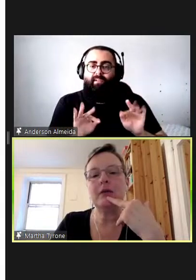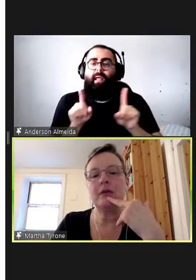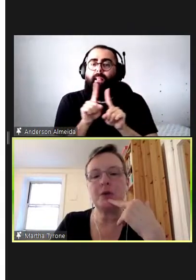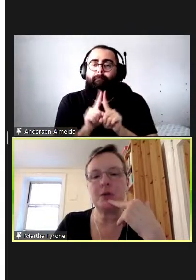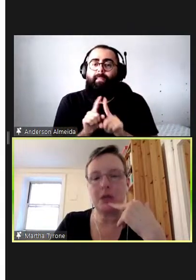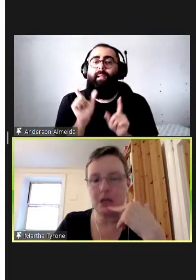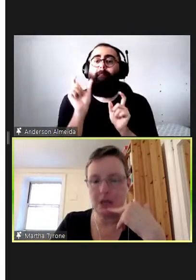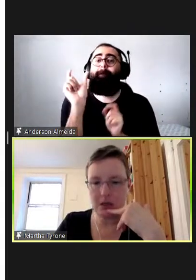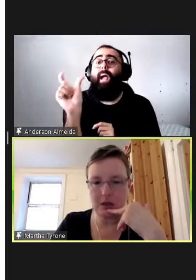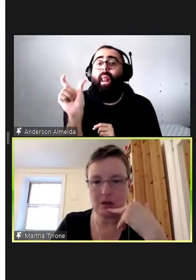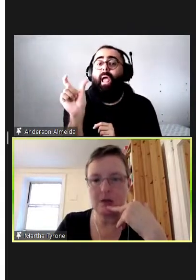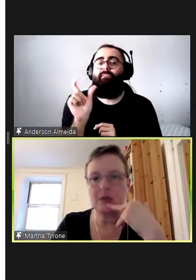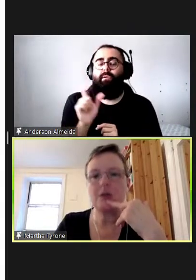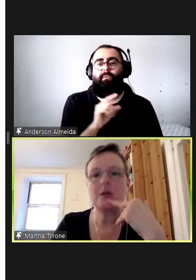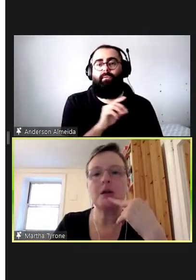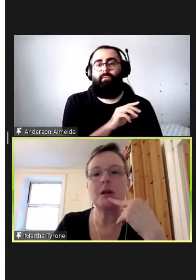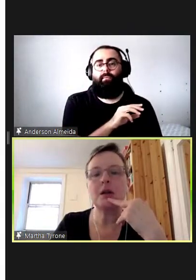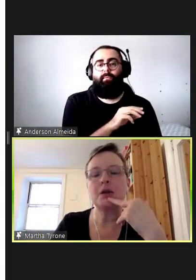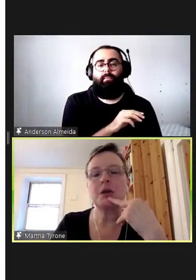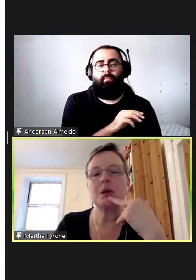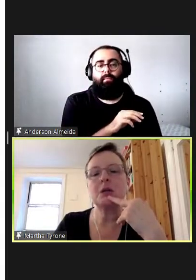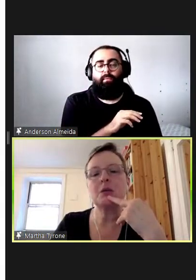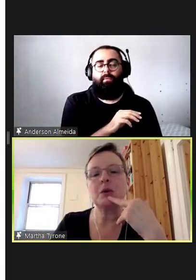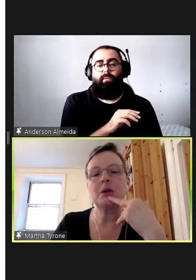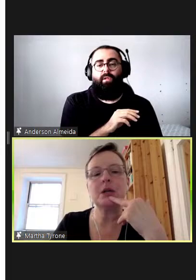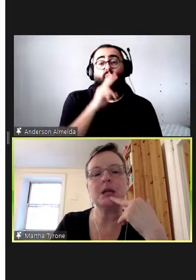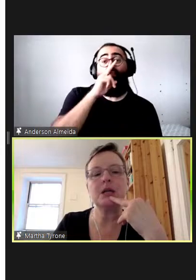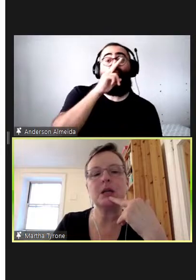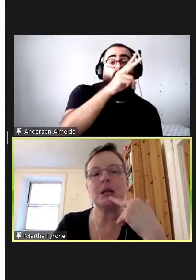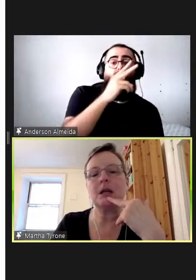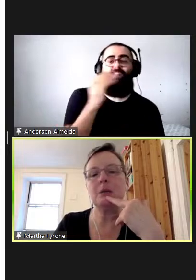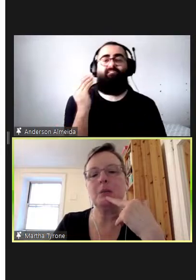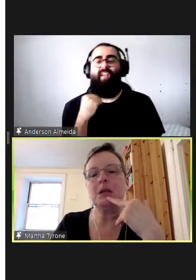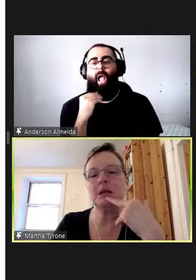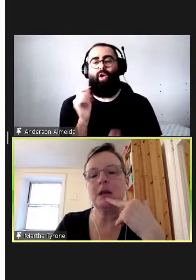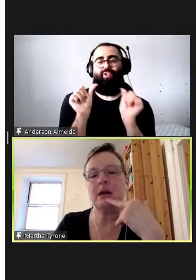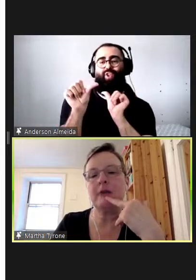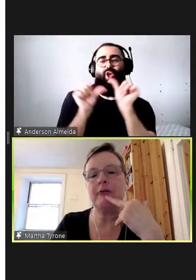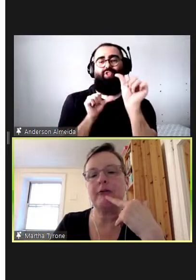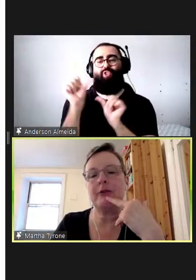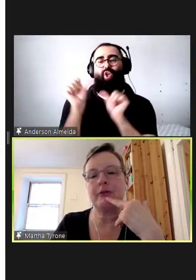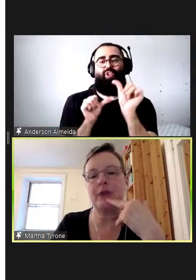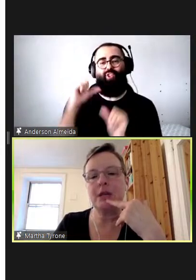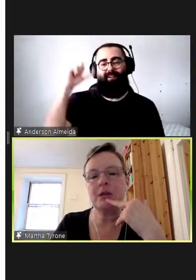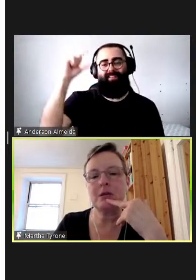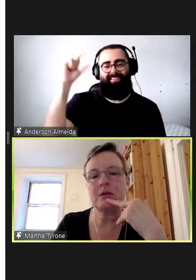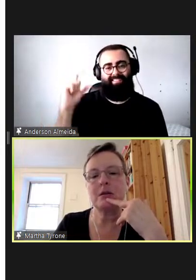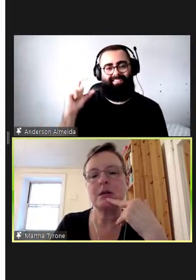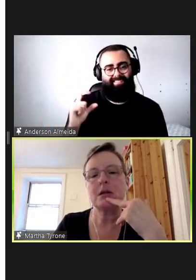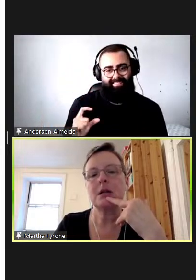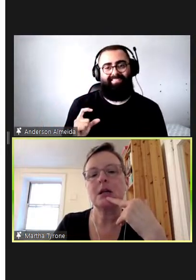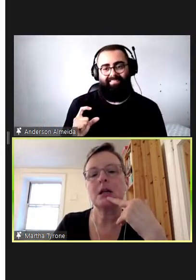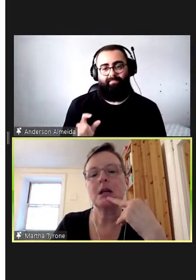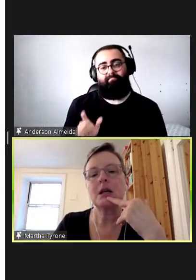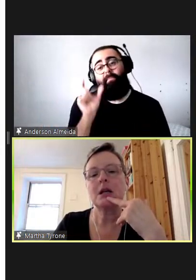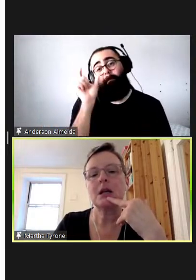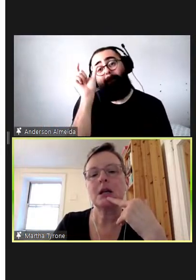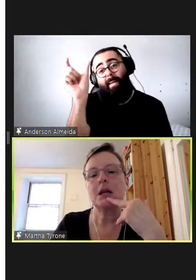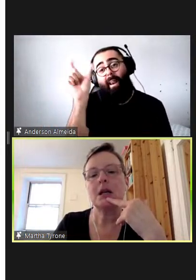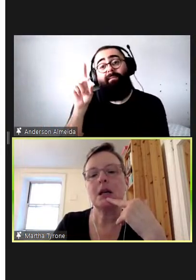In the first case, the target word is in the middle of a phrase.